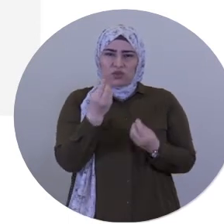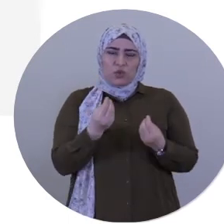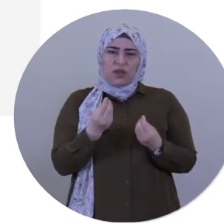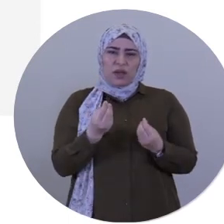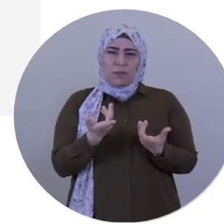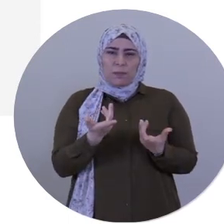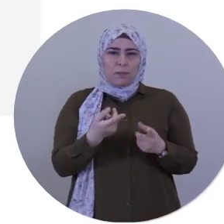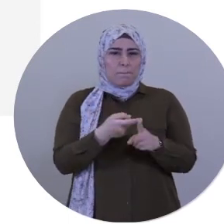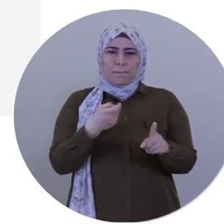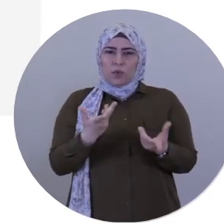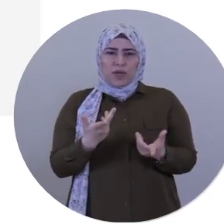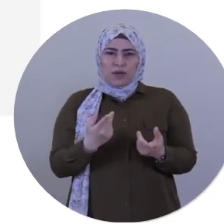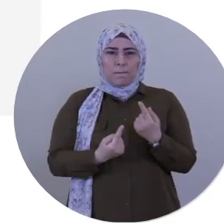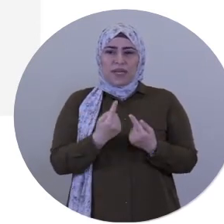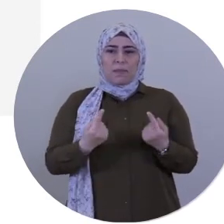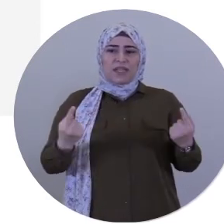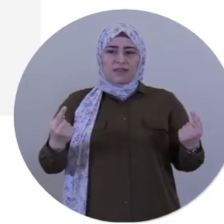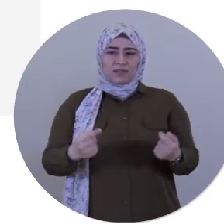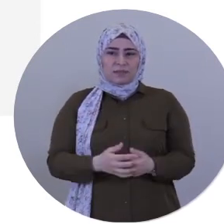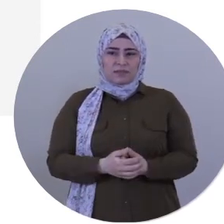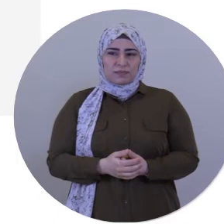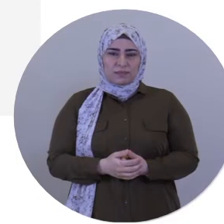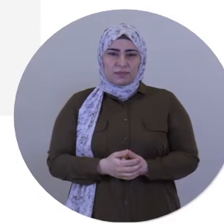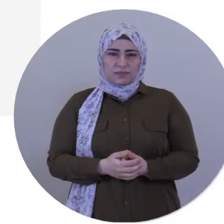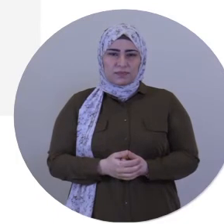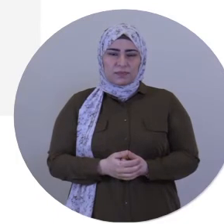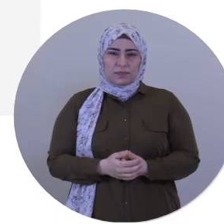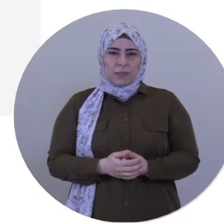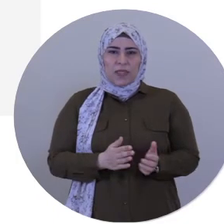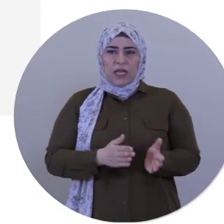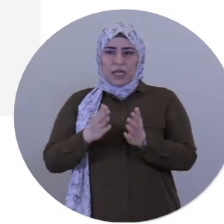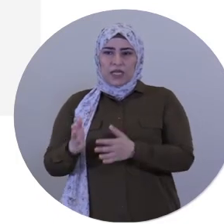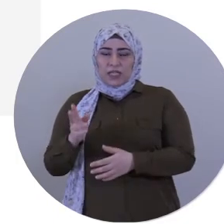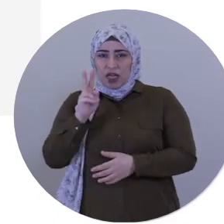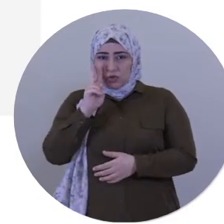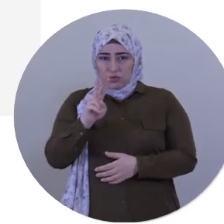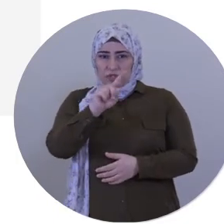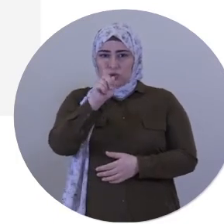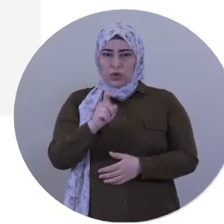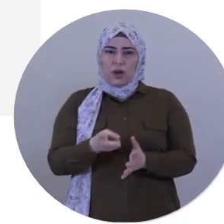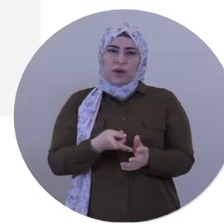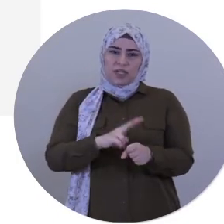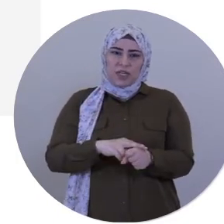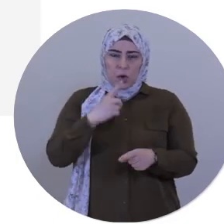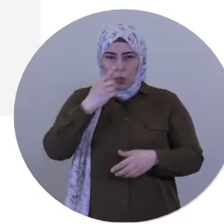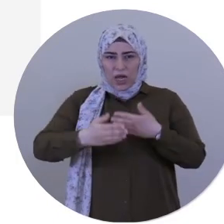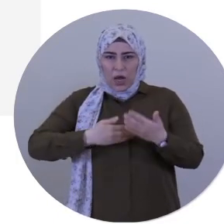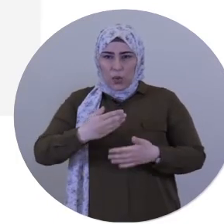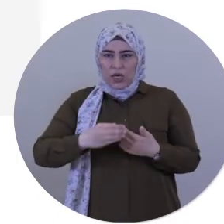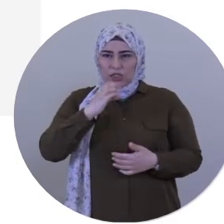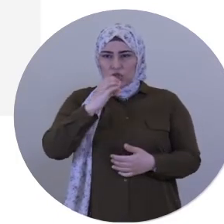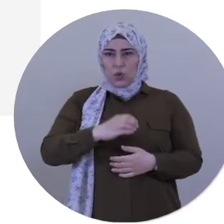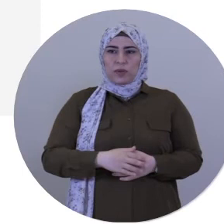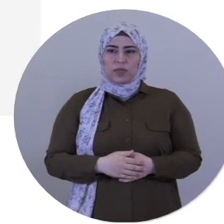stones. Let's go back to the questions and discuss to find the answers. Which of the following would be the